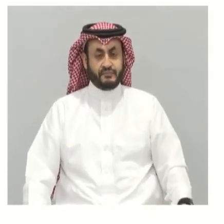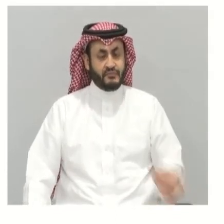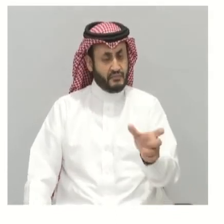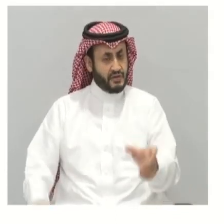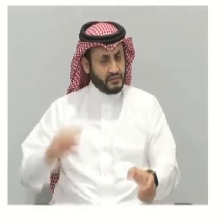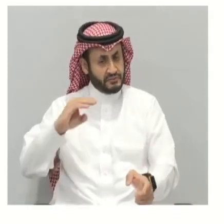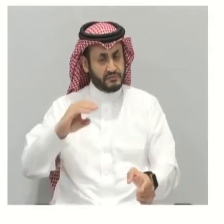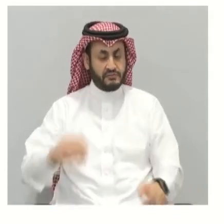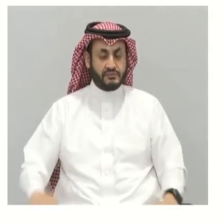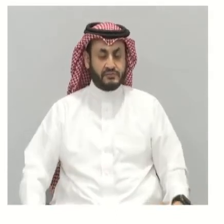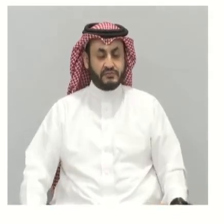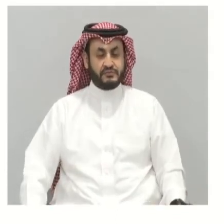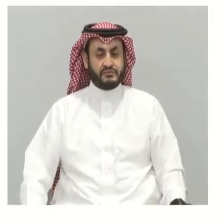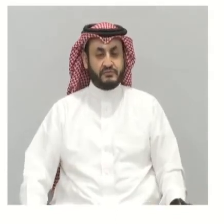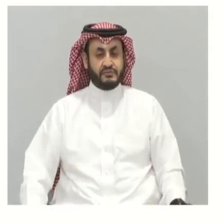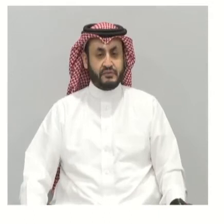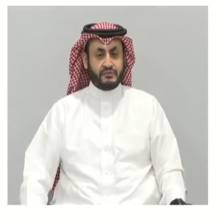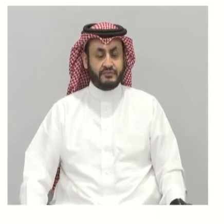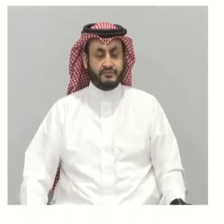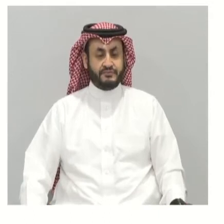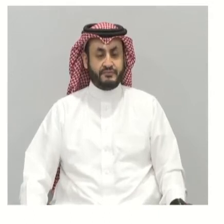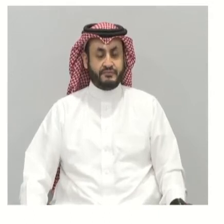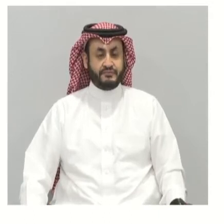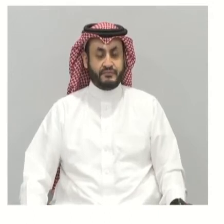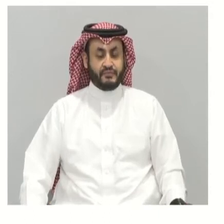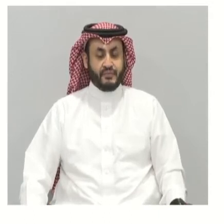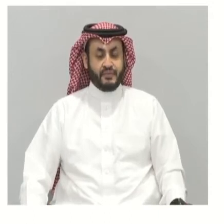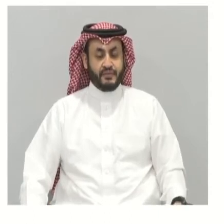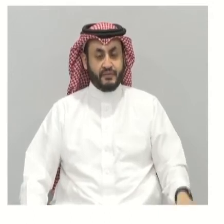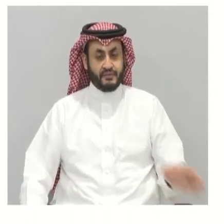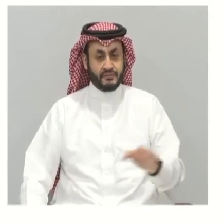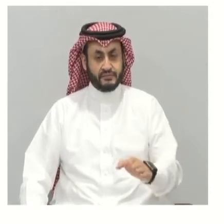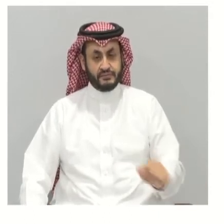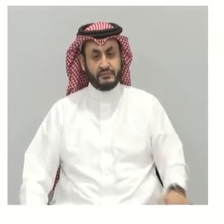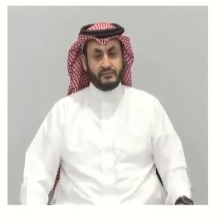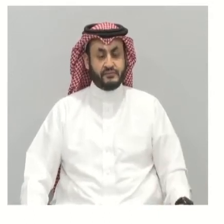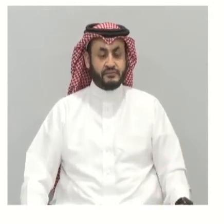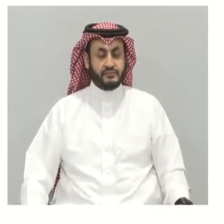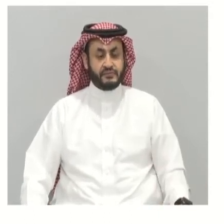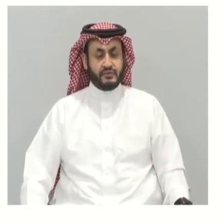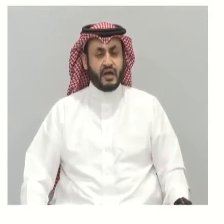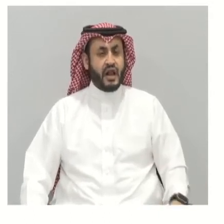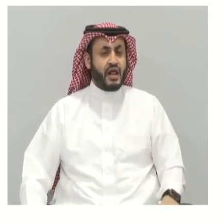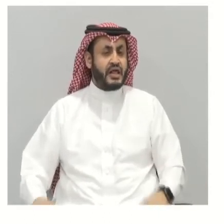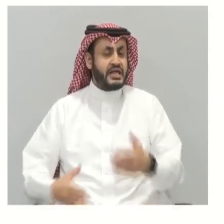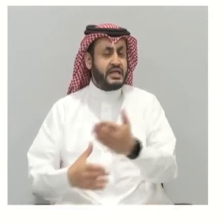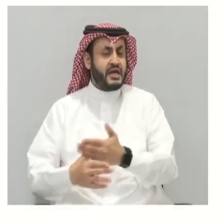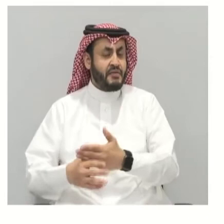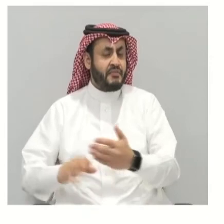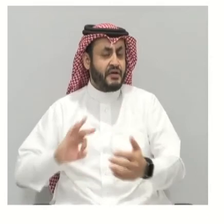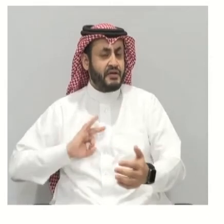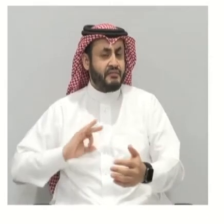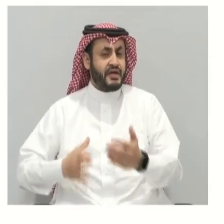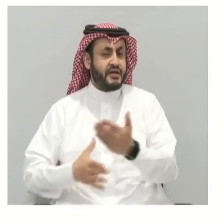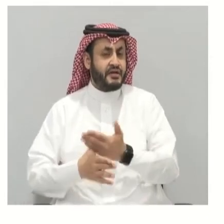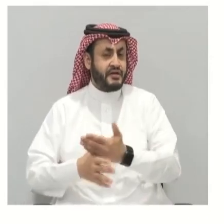answer this one. How do you play it? And what are the rules? And the next question, what do you like about it?